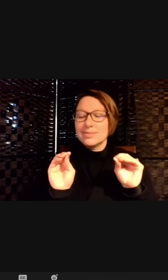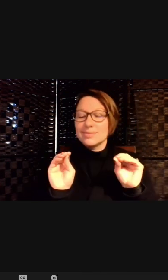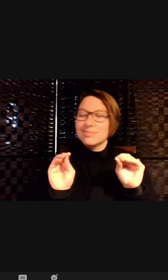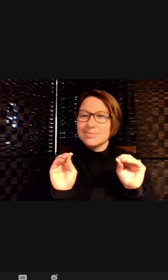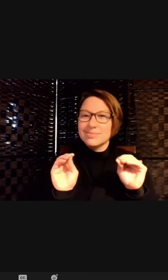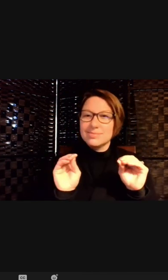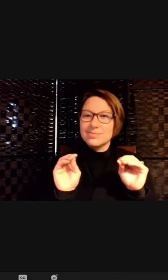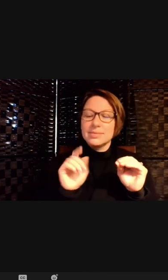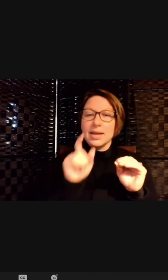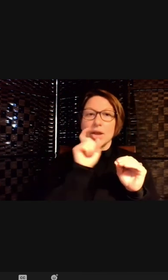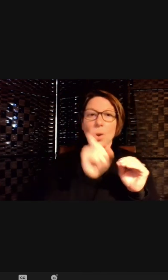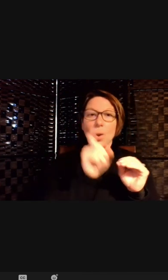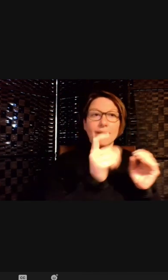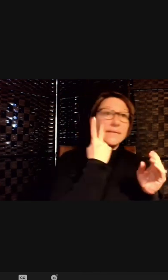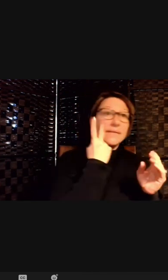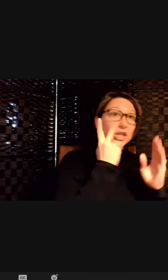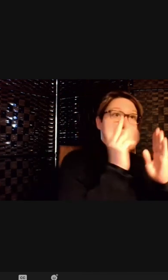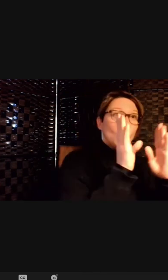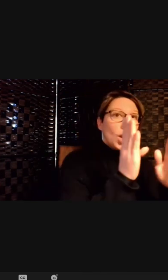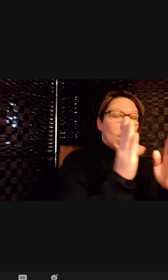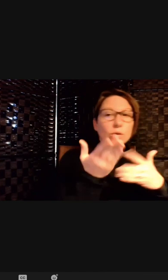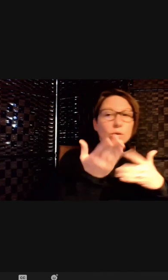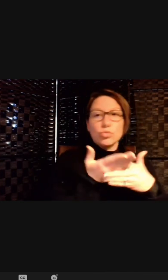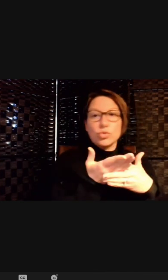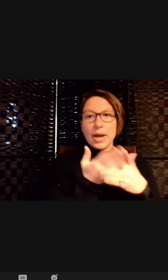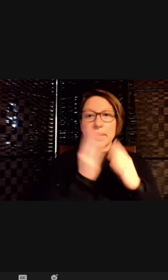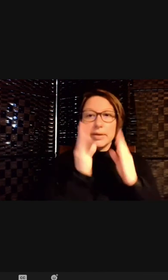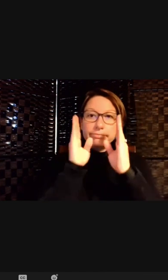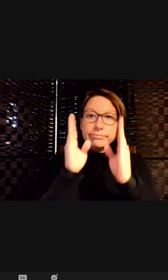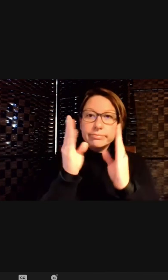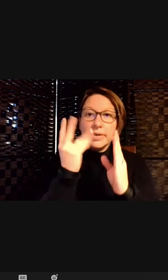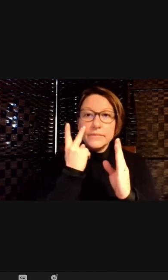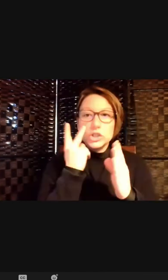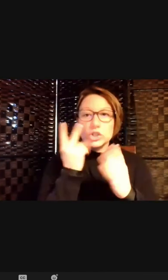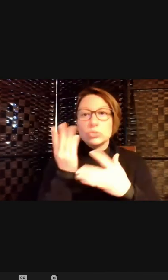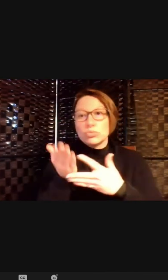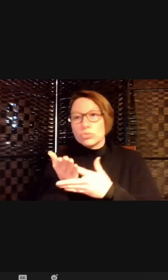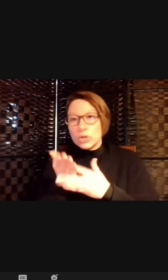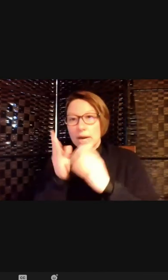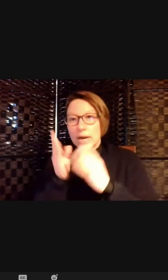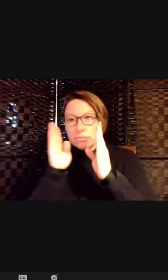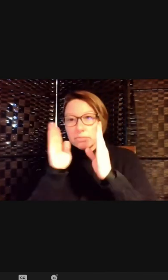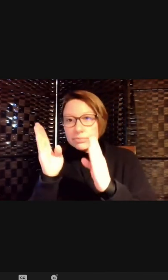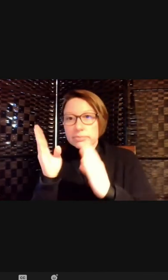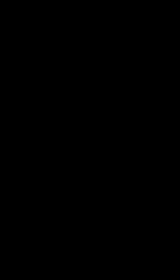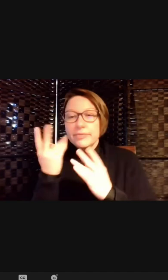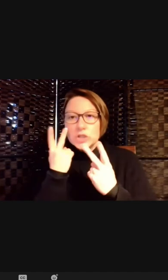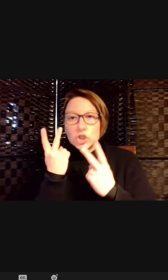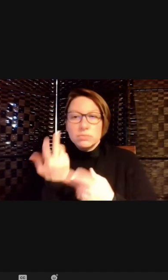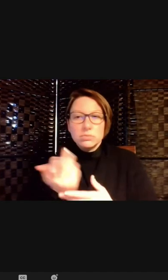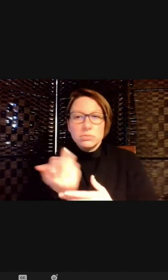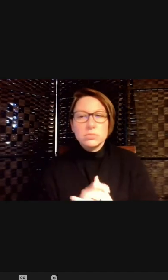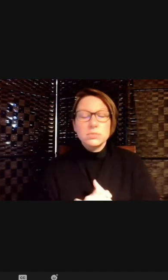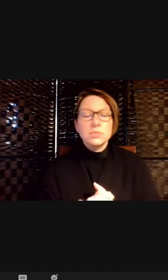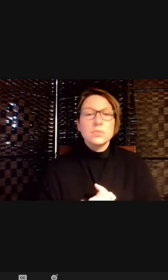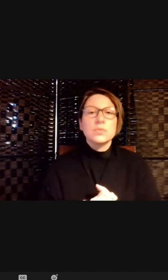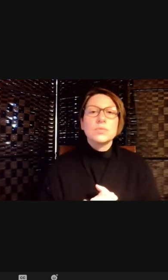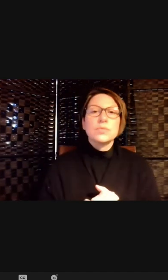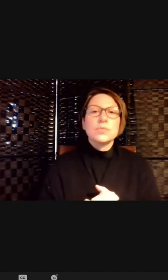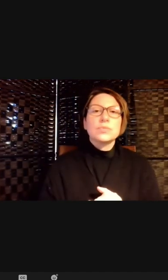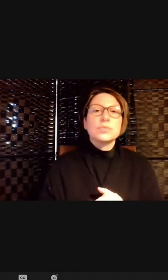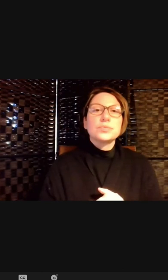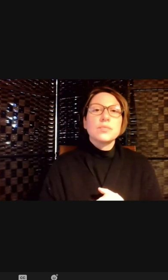we're not gonna do anything visual in the morning and then all of a sudden expect them to use their vision all afternoon nonstop with no breaks. You're likely going